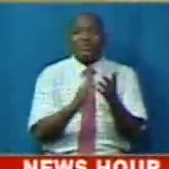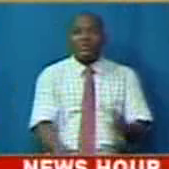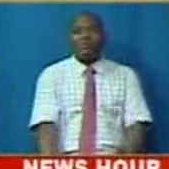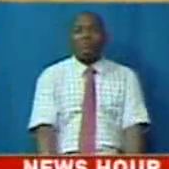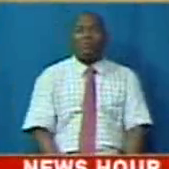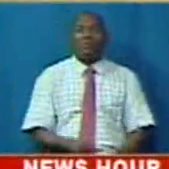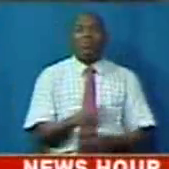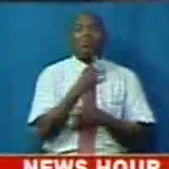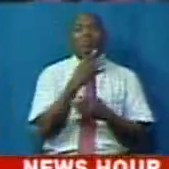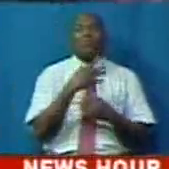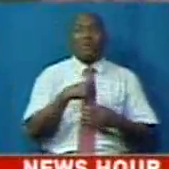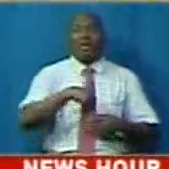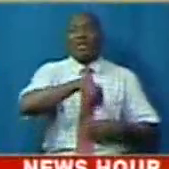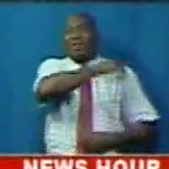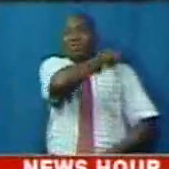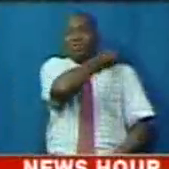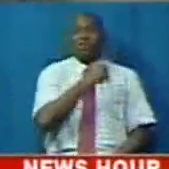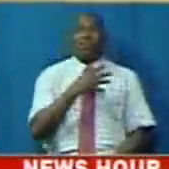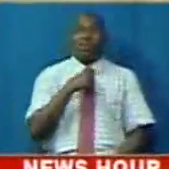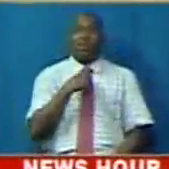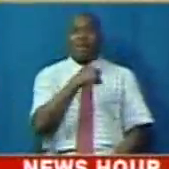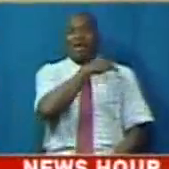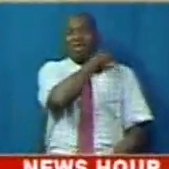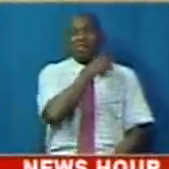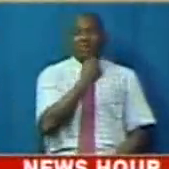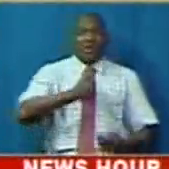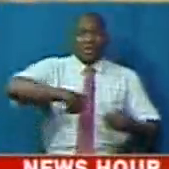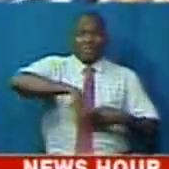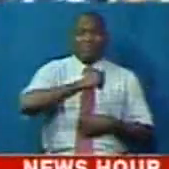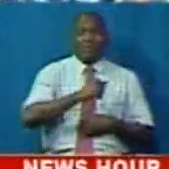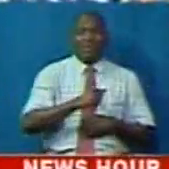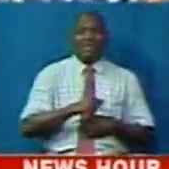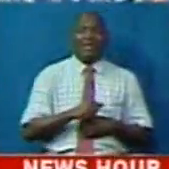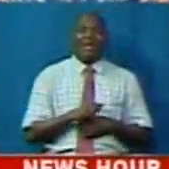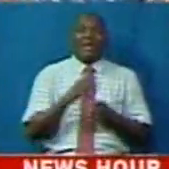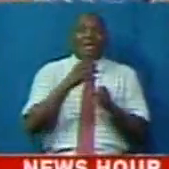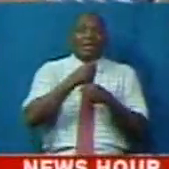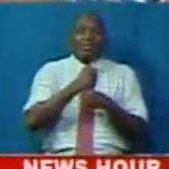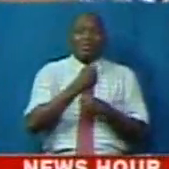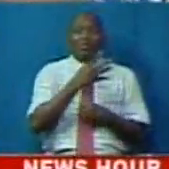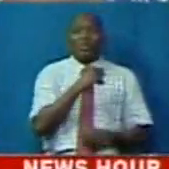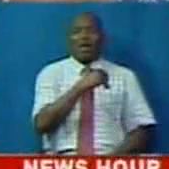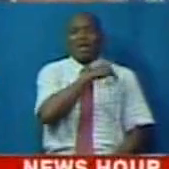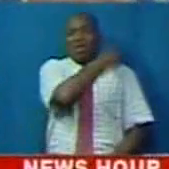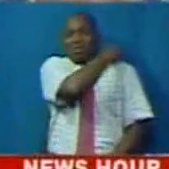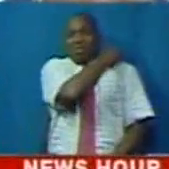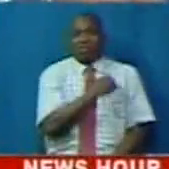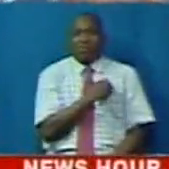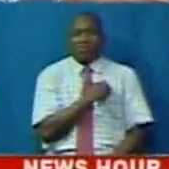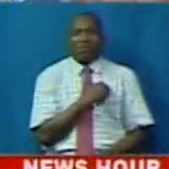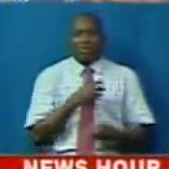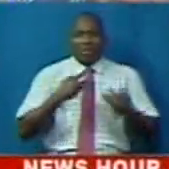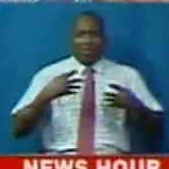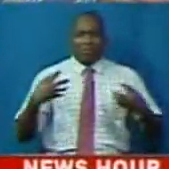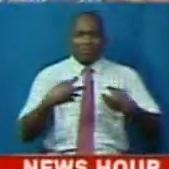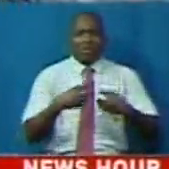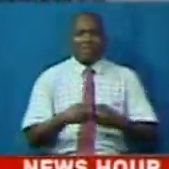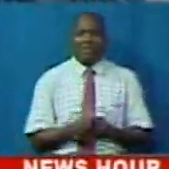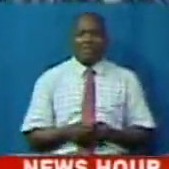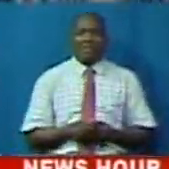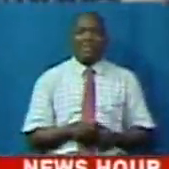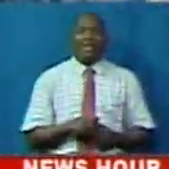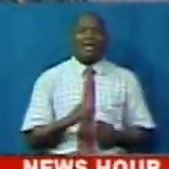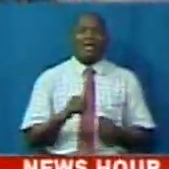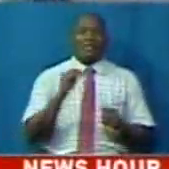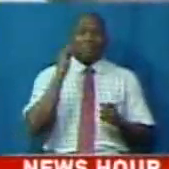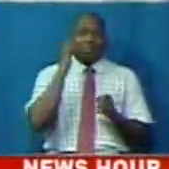put a white towel on their shoulder after wearing the smock and a long pair of boots called the mogri to match. Putting the